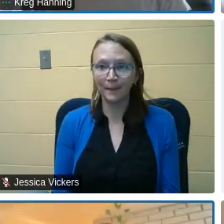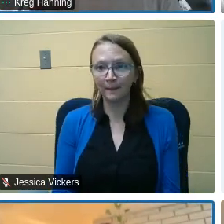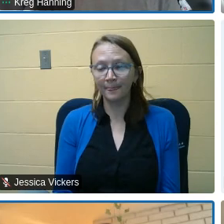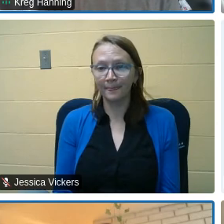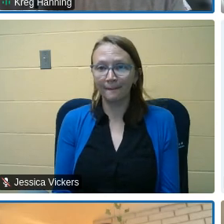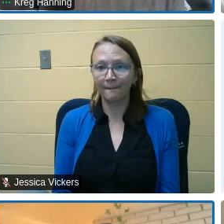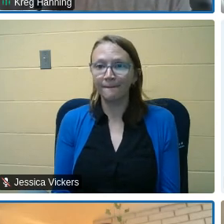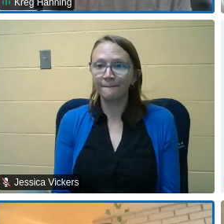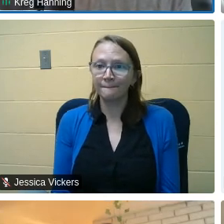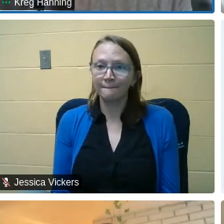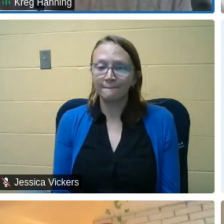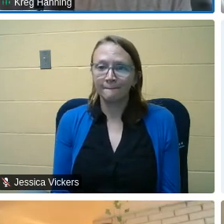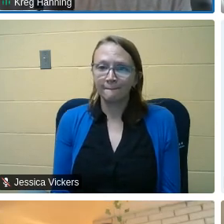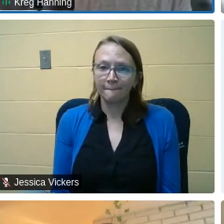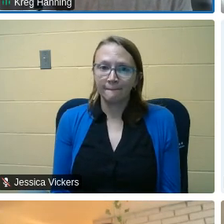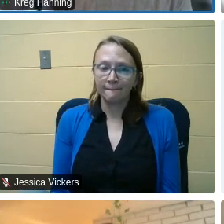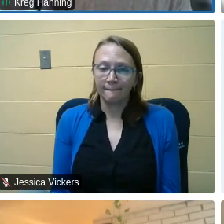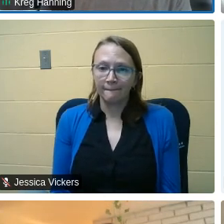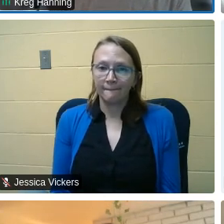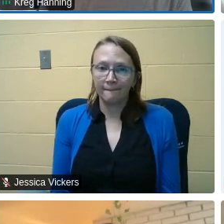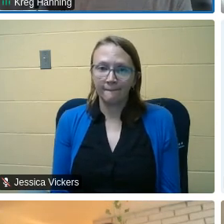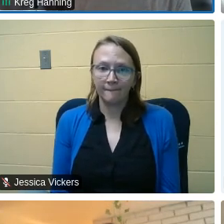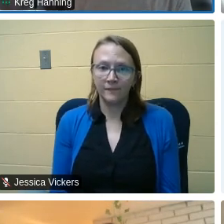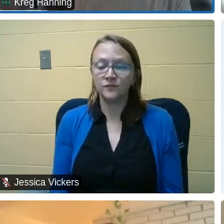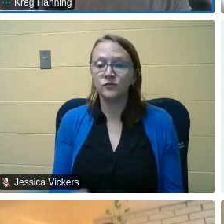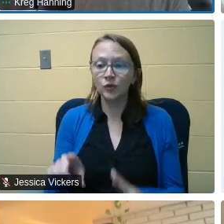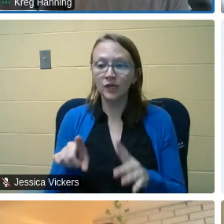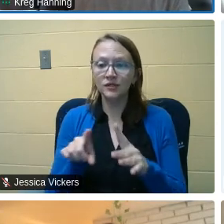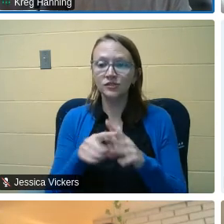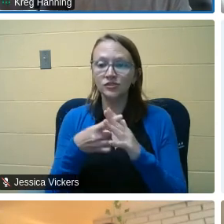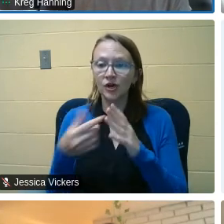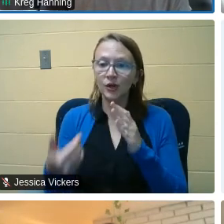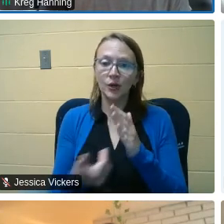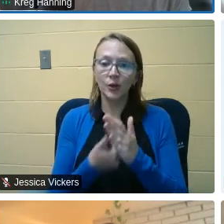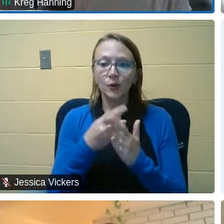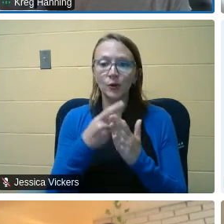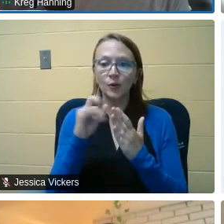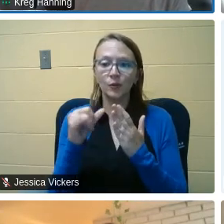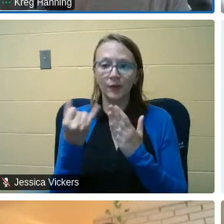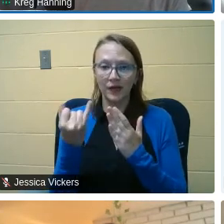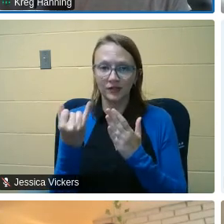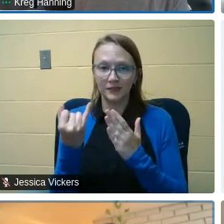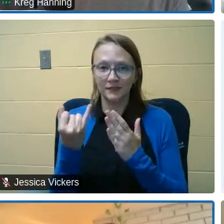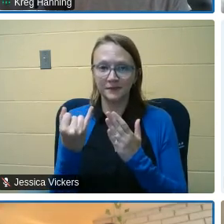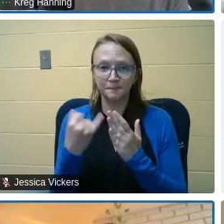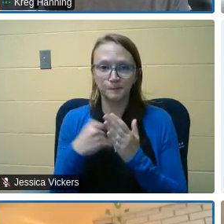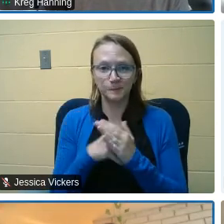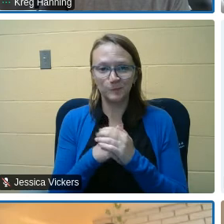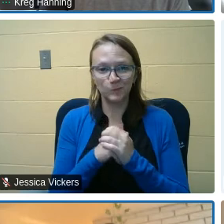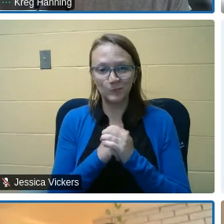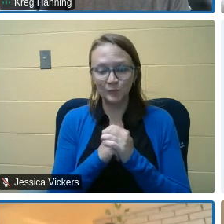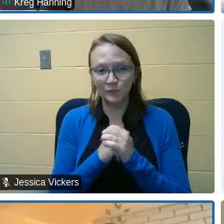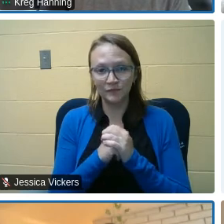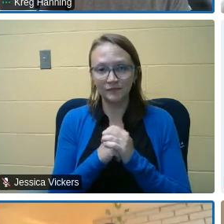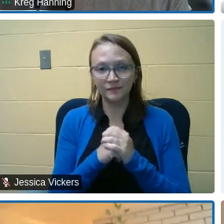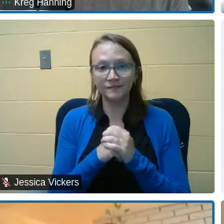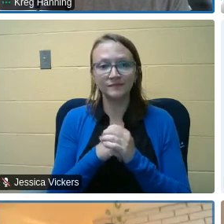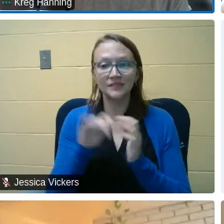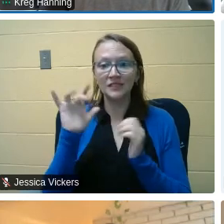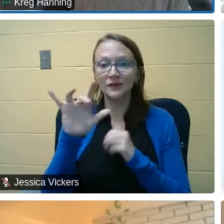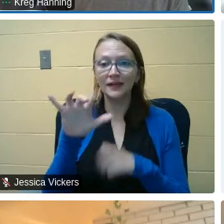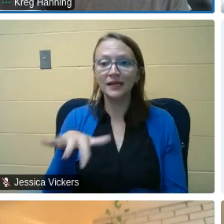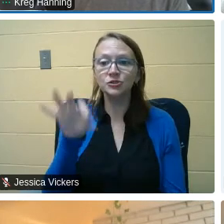All right, so I'm going to go, let's go out. We're going to start a new project this time. So I'll say create new project. Let's do choose a